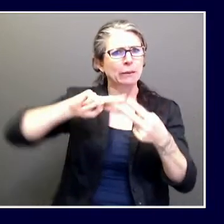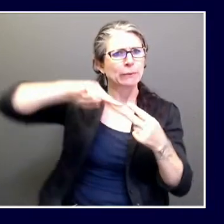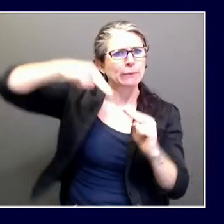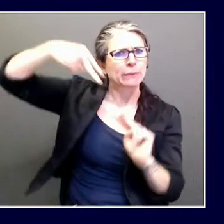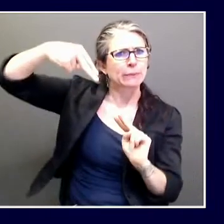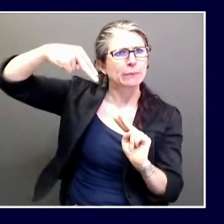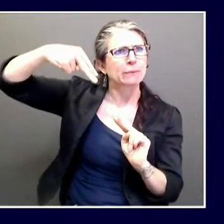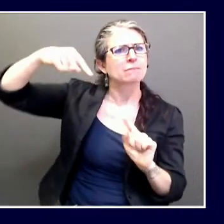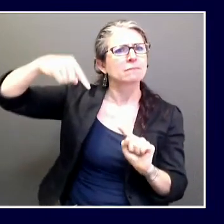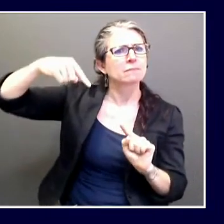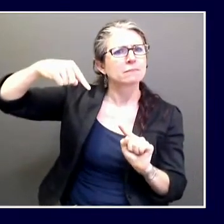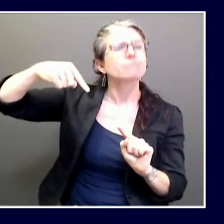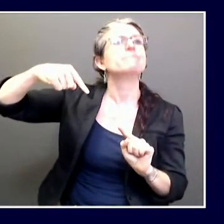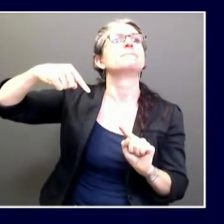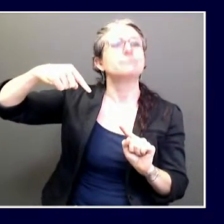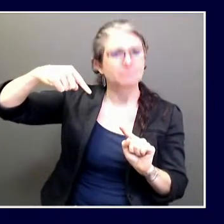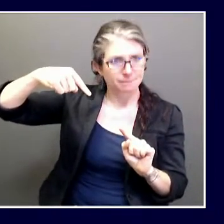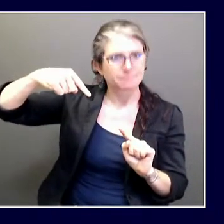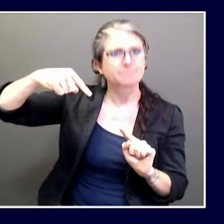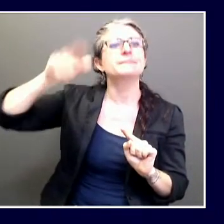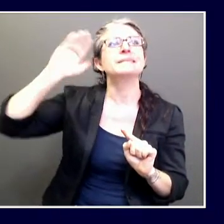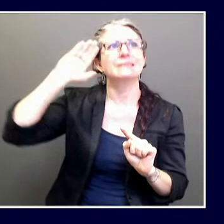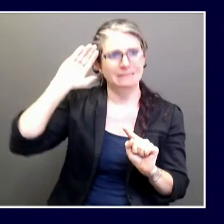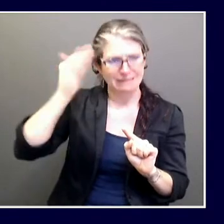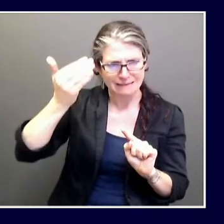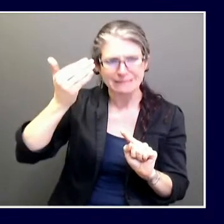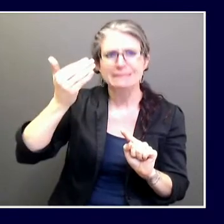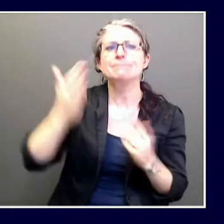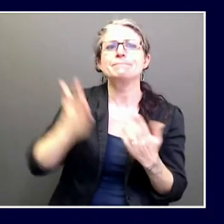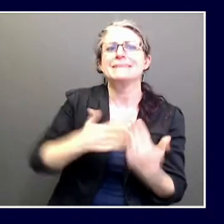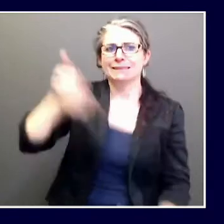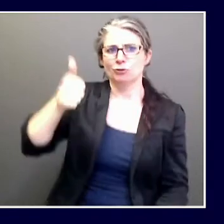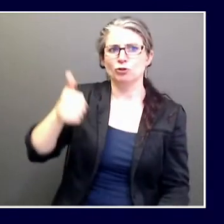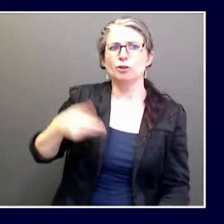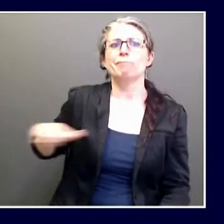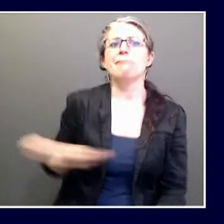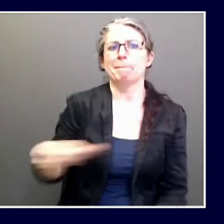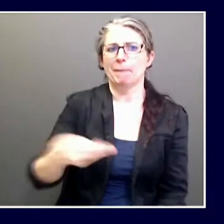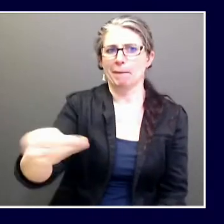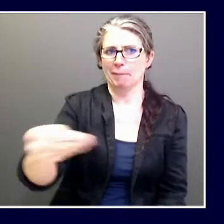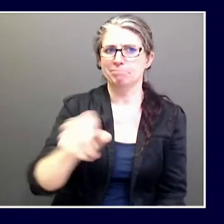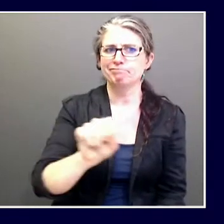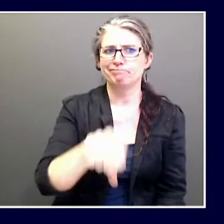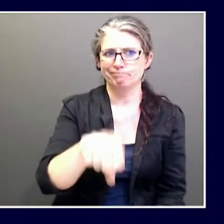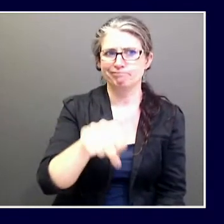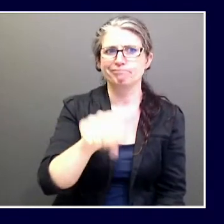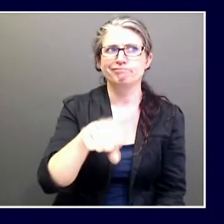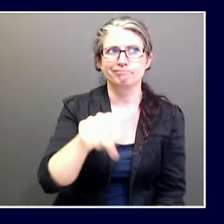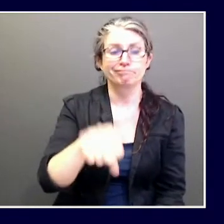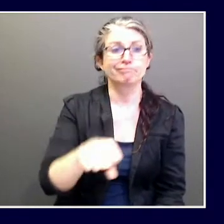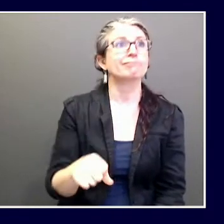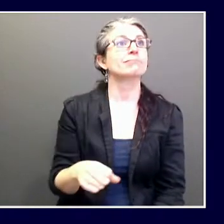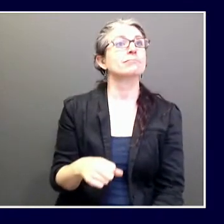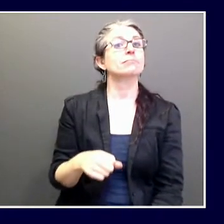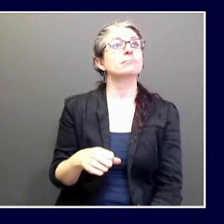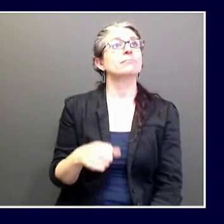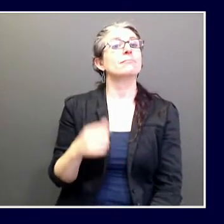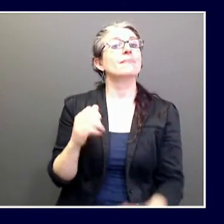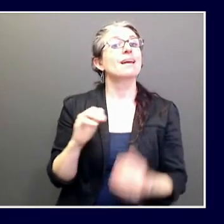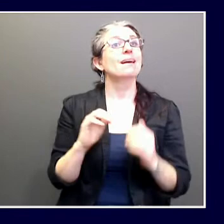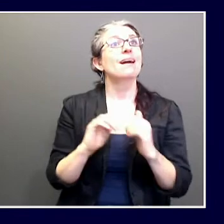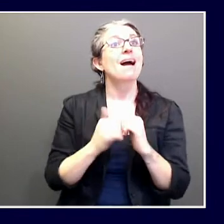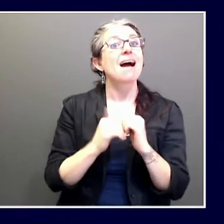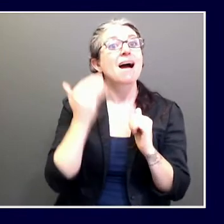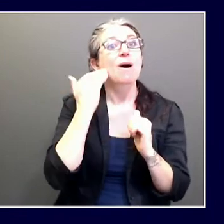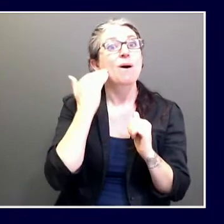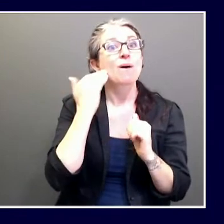more easily. This concern is buttressed by an increase in cases in a province in South Africa where